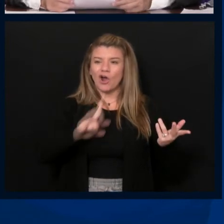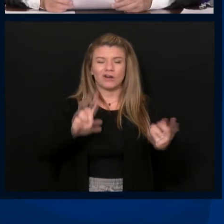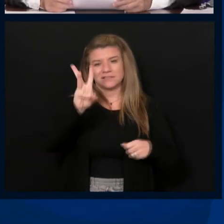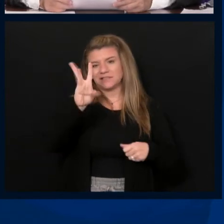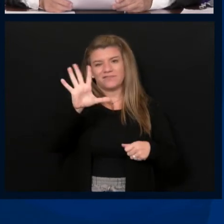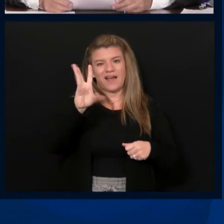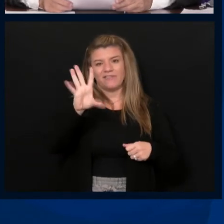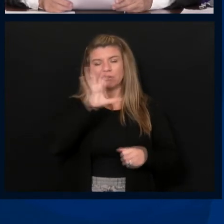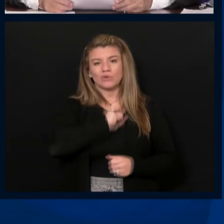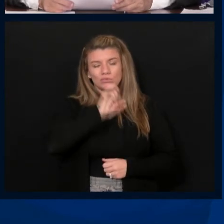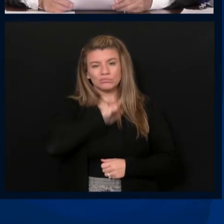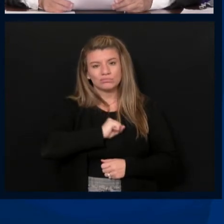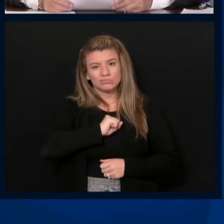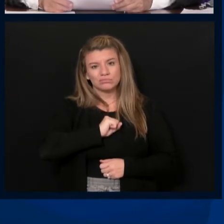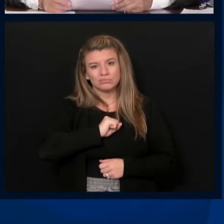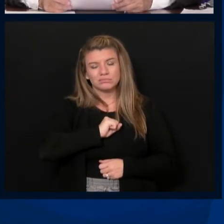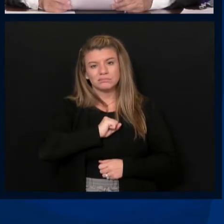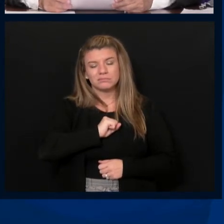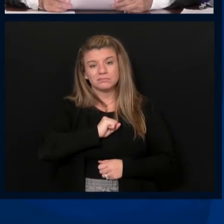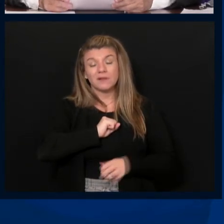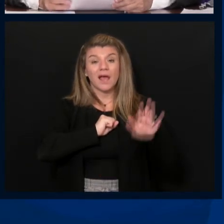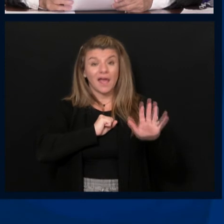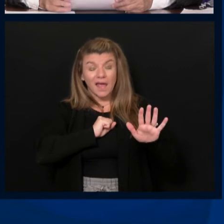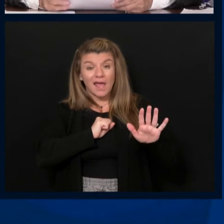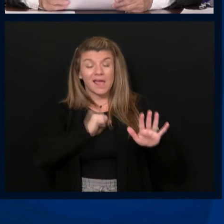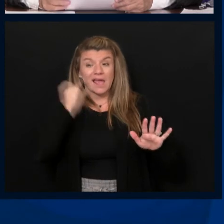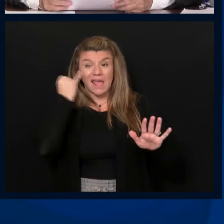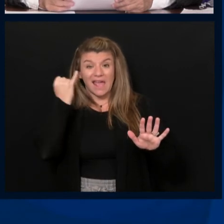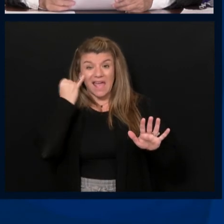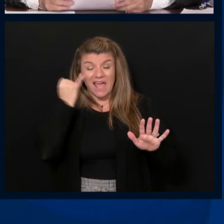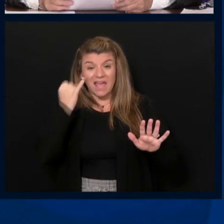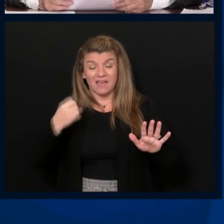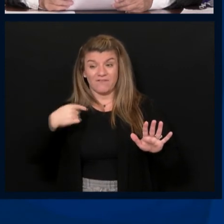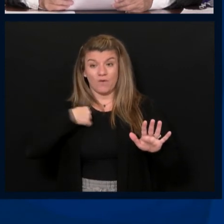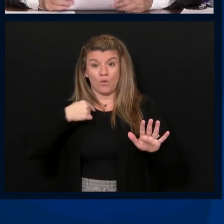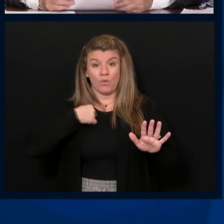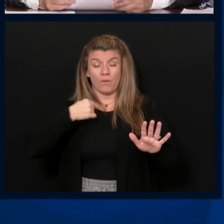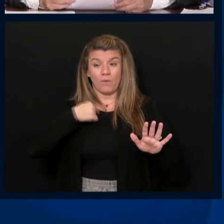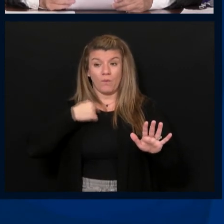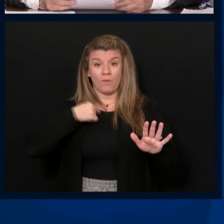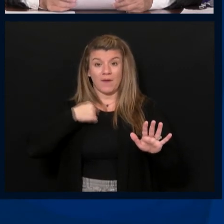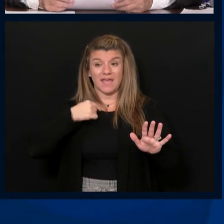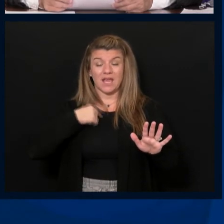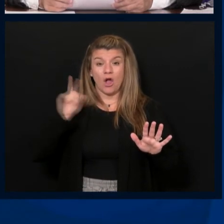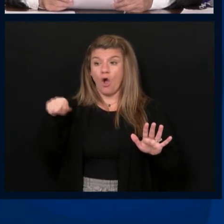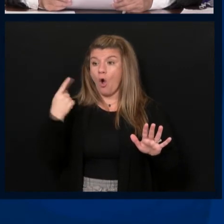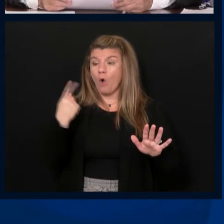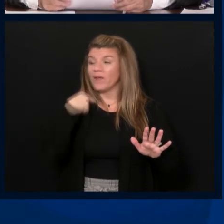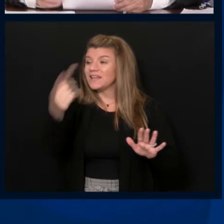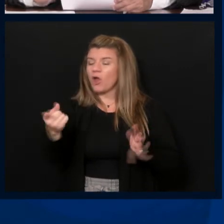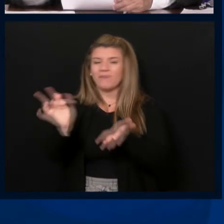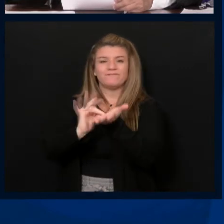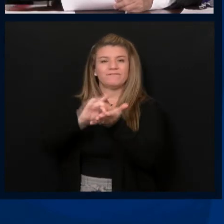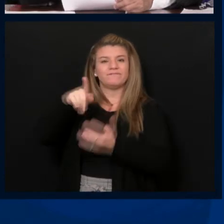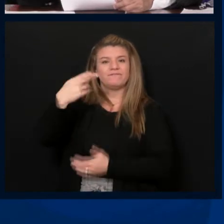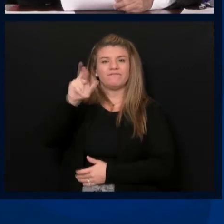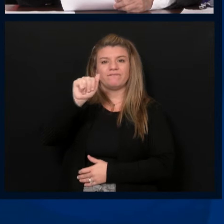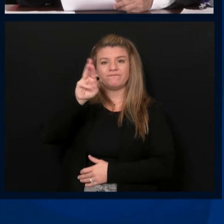65 years old. If we leave this entirely up to the pharmacies to say, well,